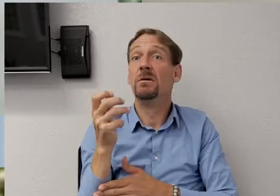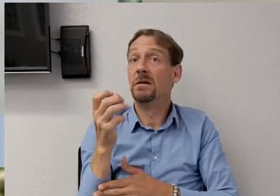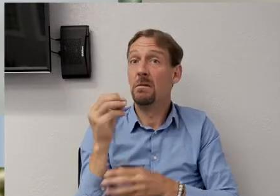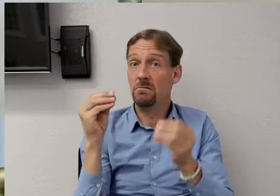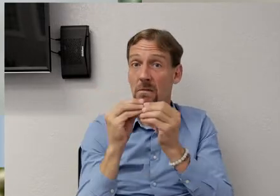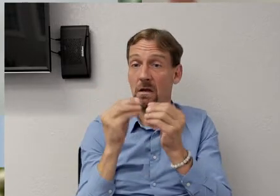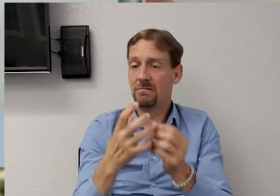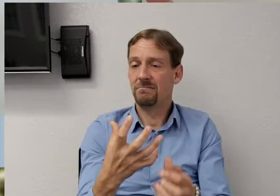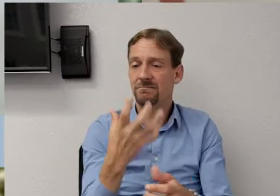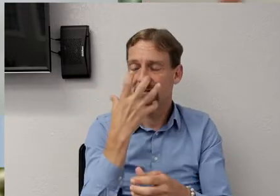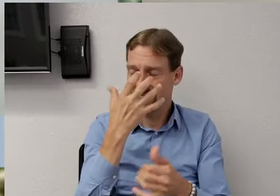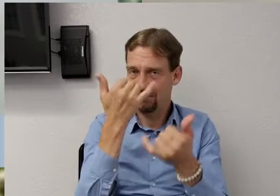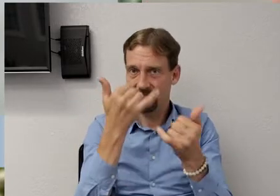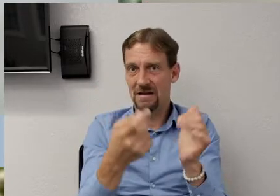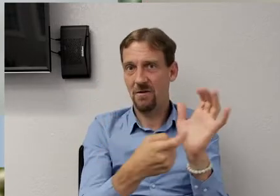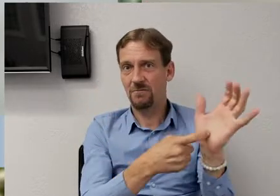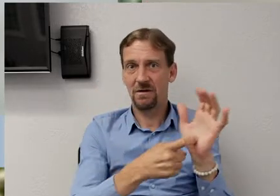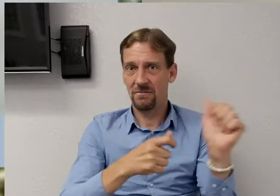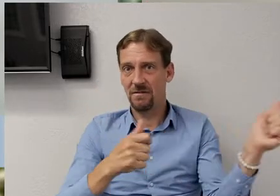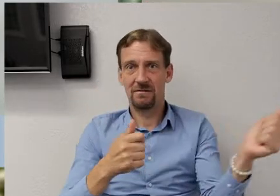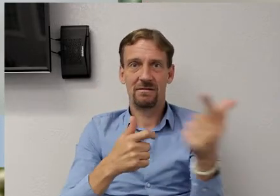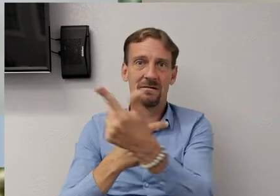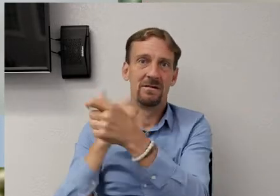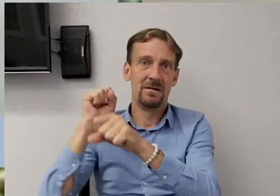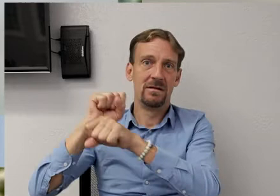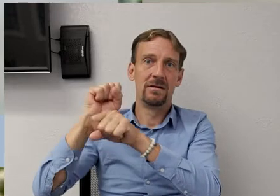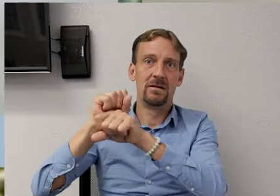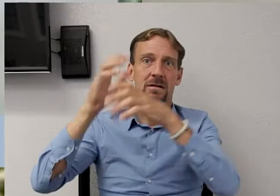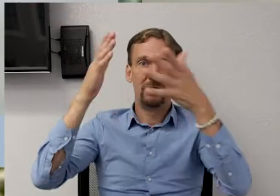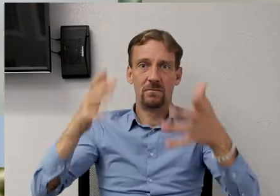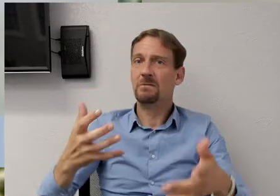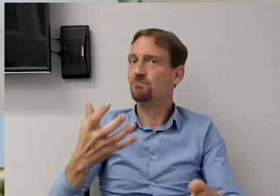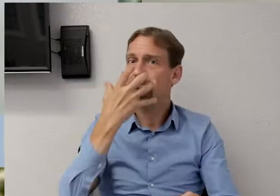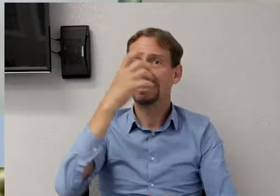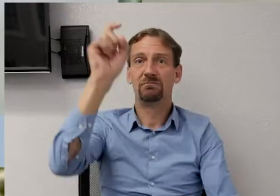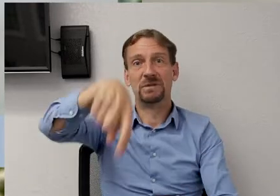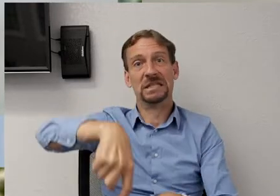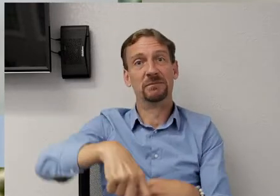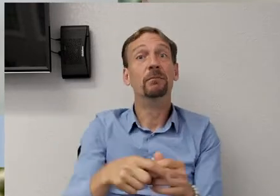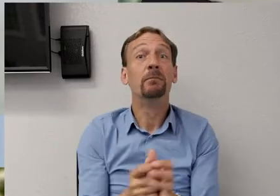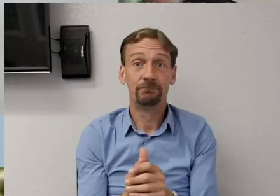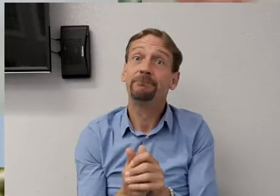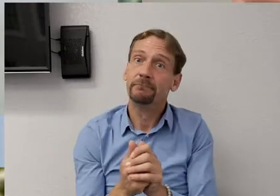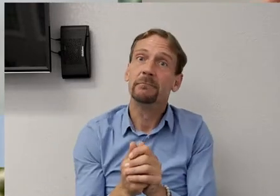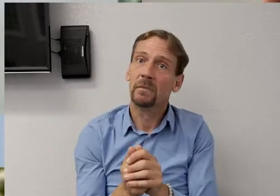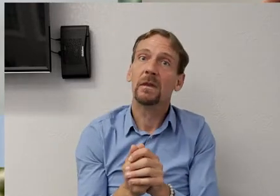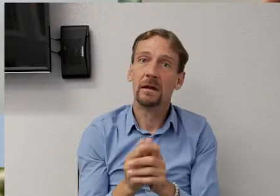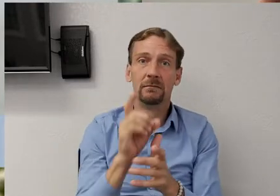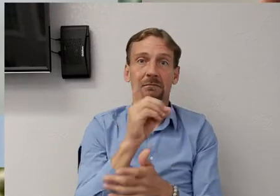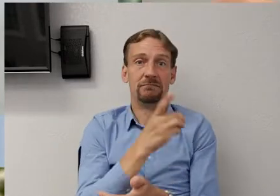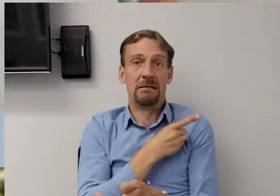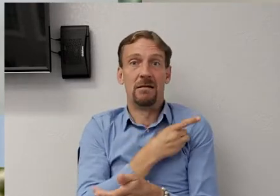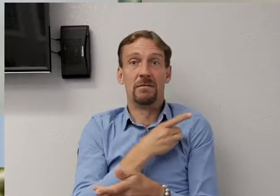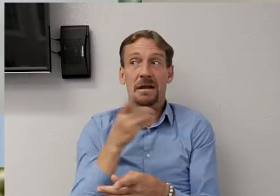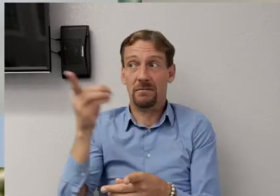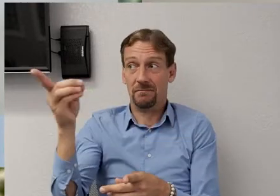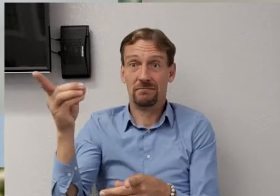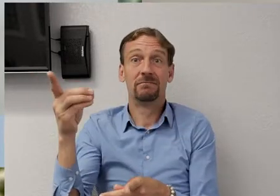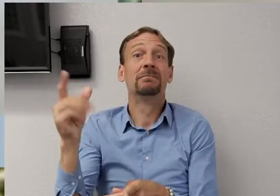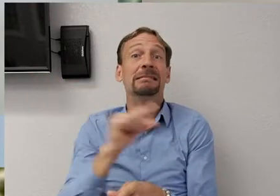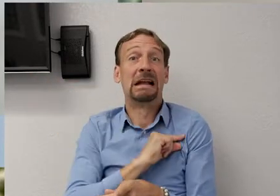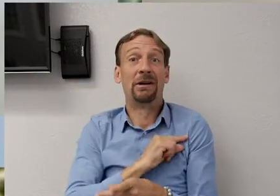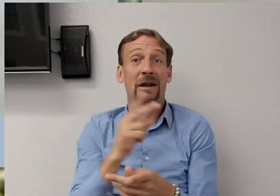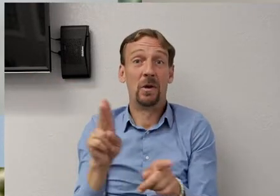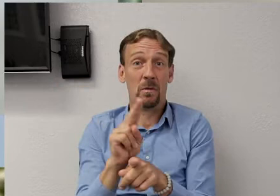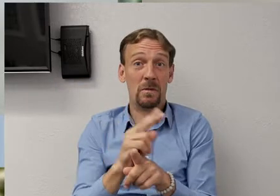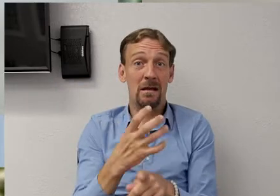plentiful, we now require every single employee in the organization to wear a mask. So Deb, you and I wear surgical masks when we're not